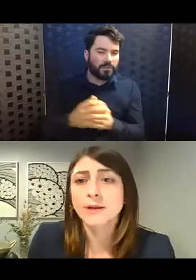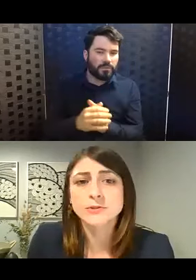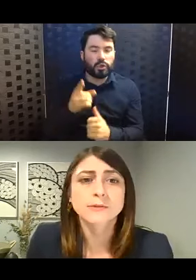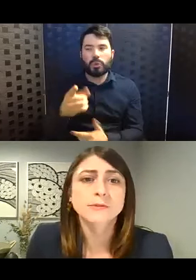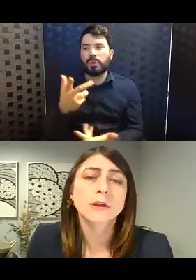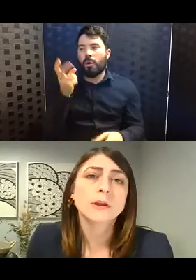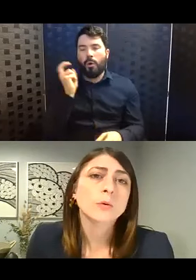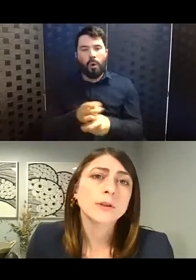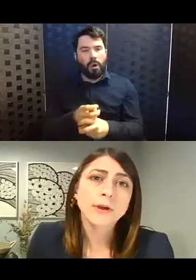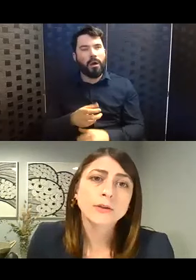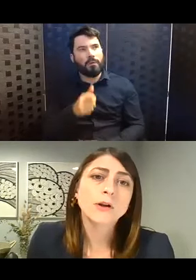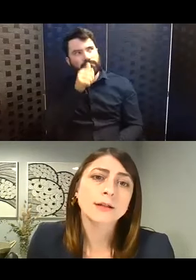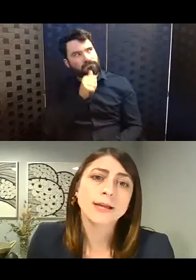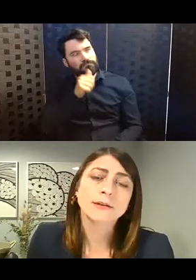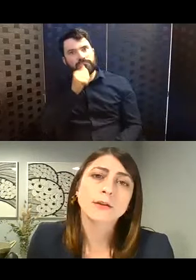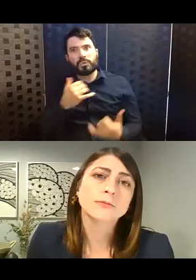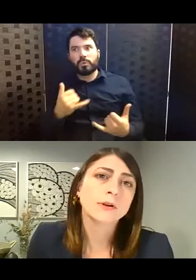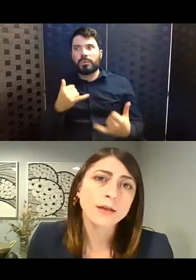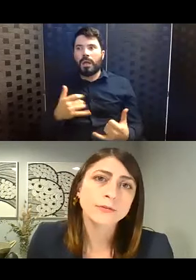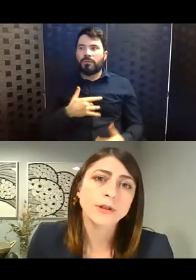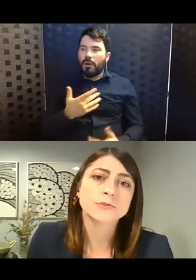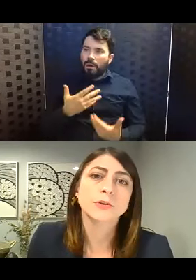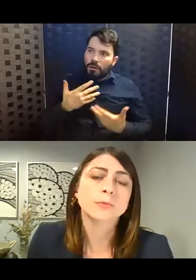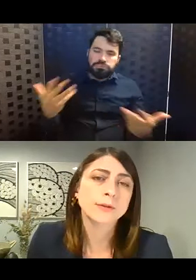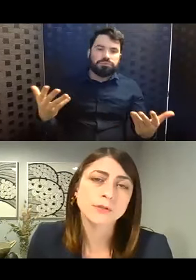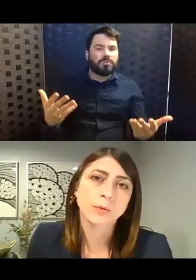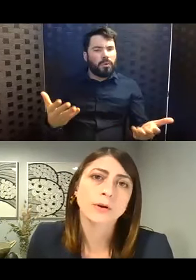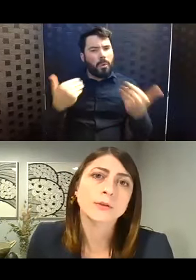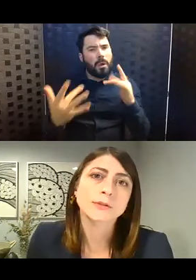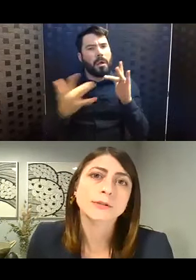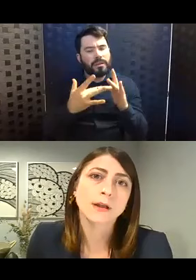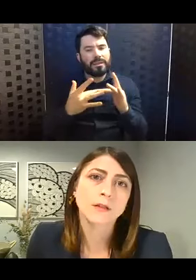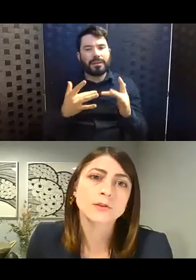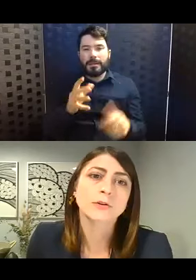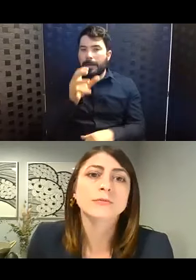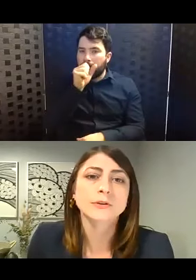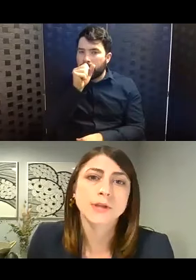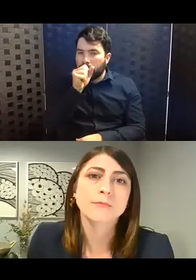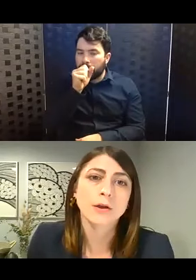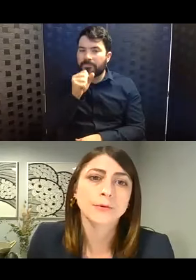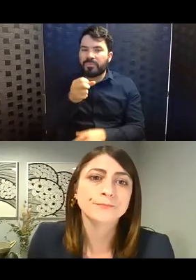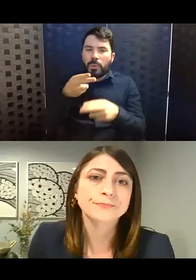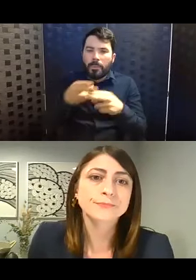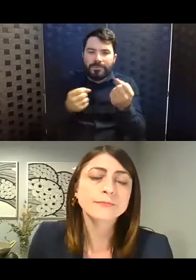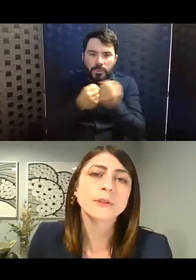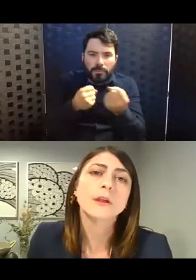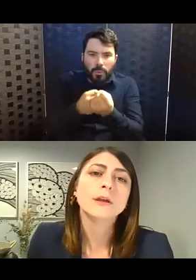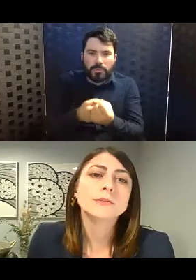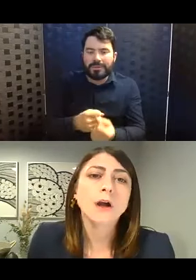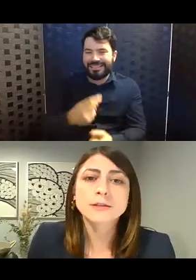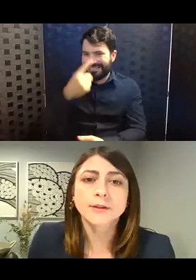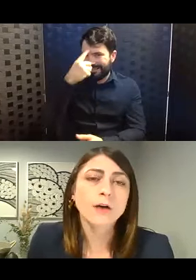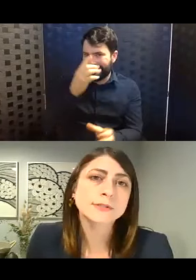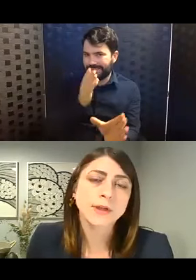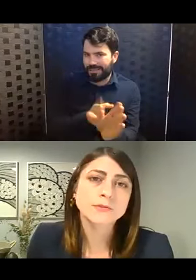have questions, we invite you to contact us for confidential, brief support using a psychological first aid model.